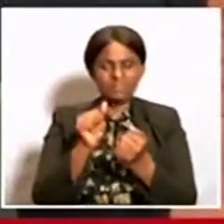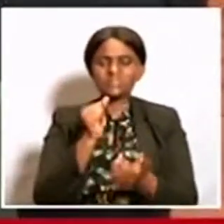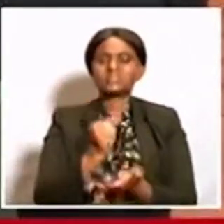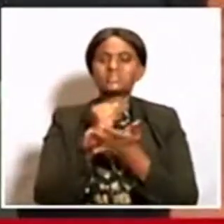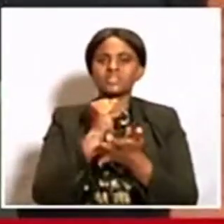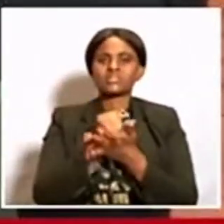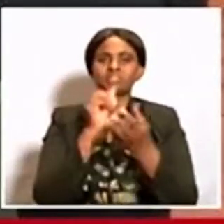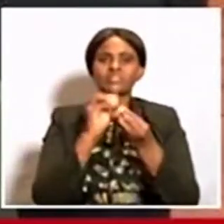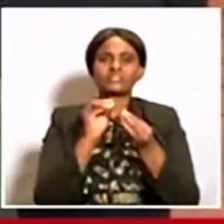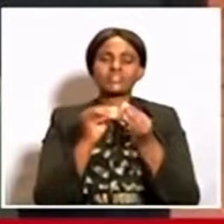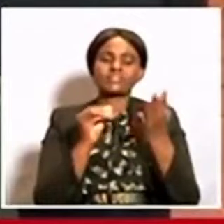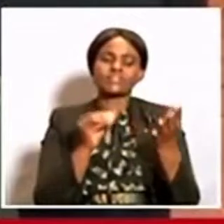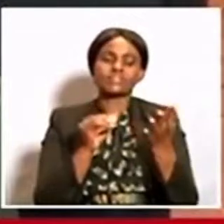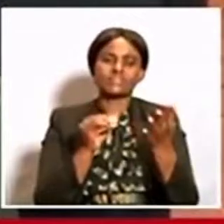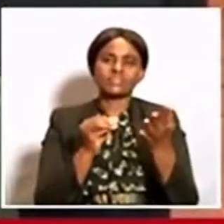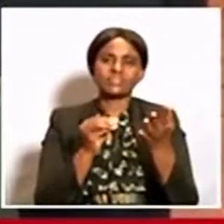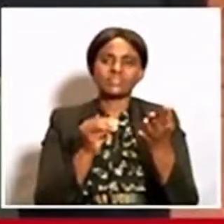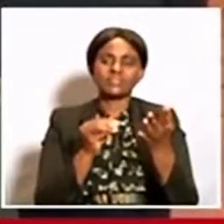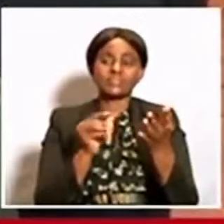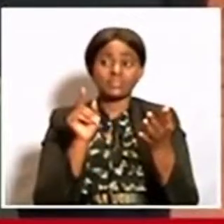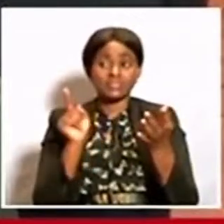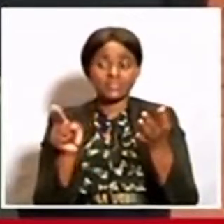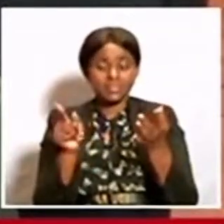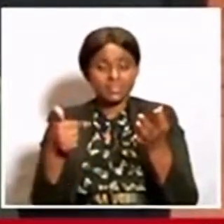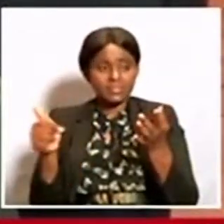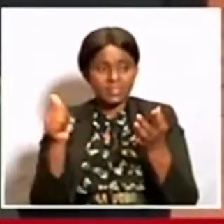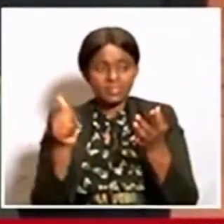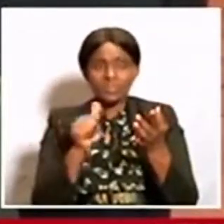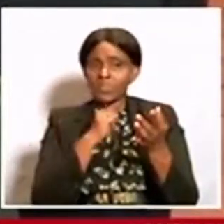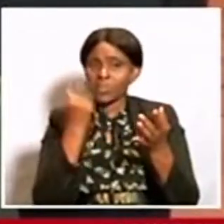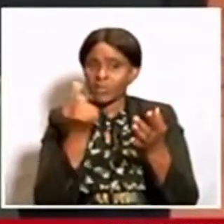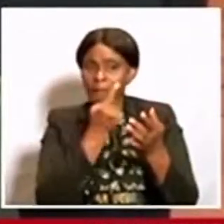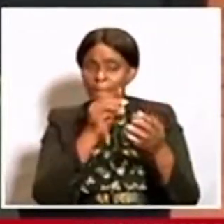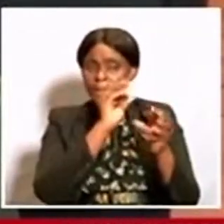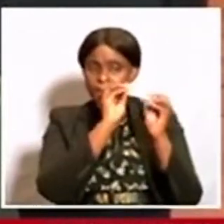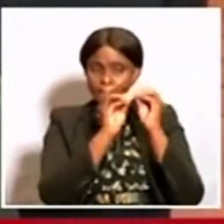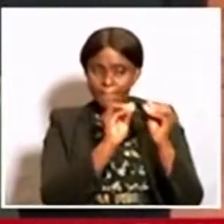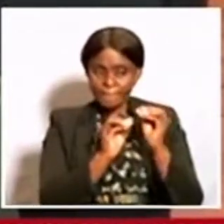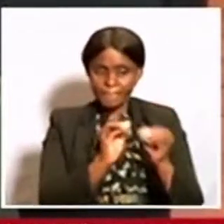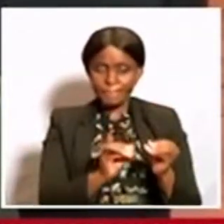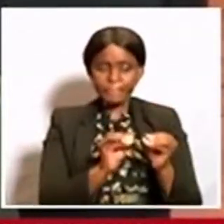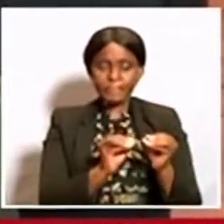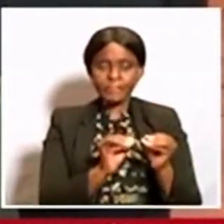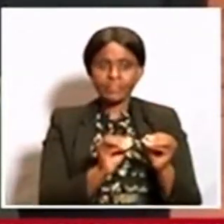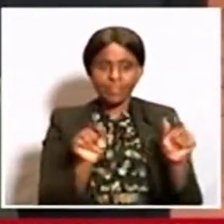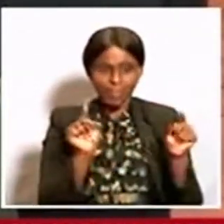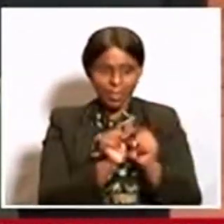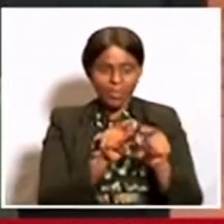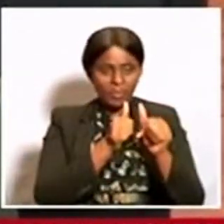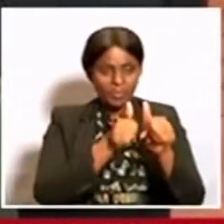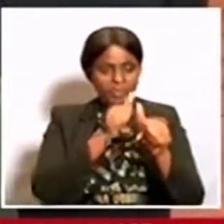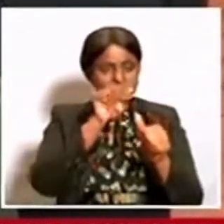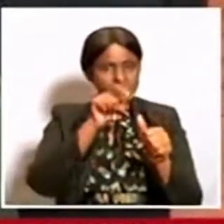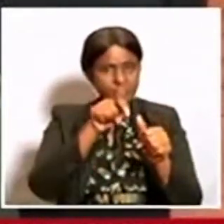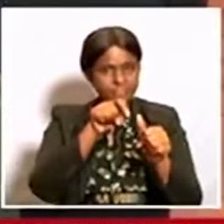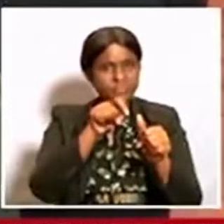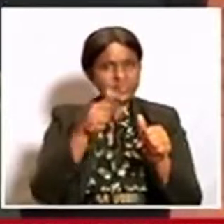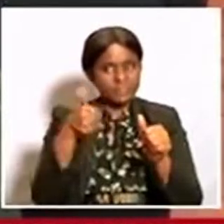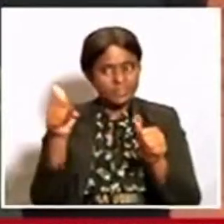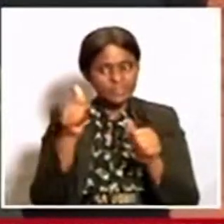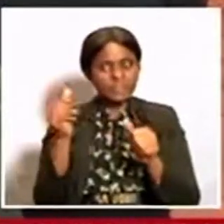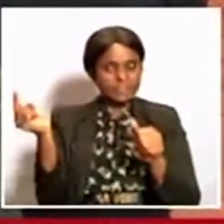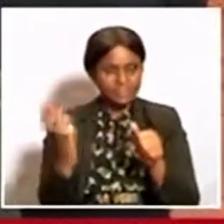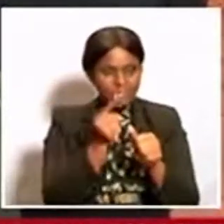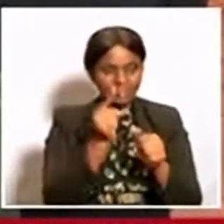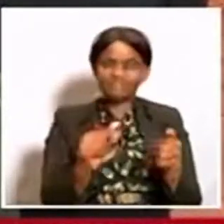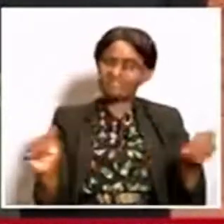them. Instead of renovating it as per requirement, then they come